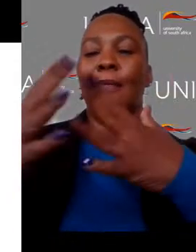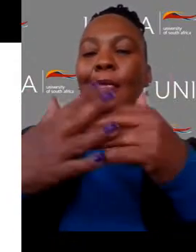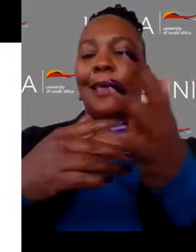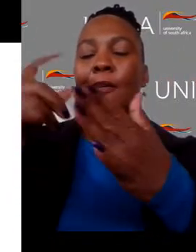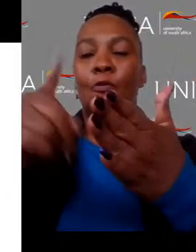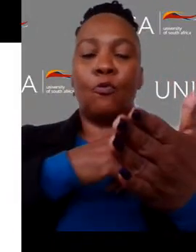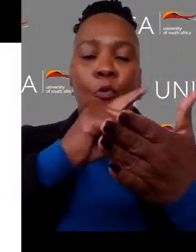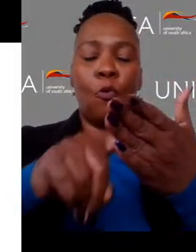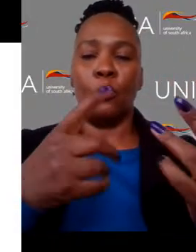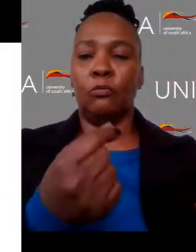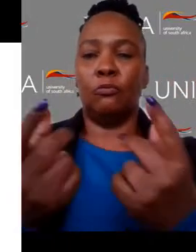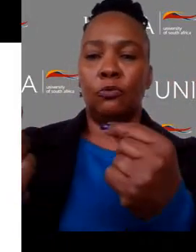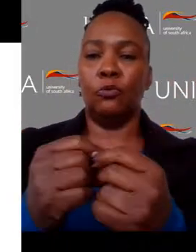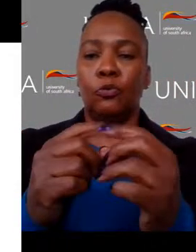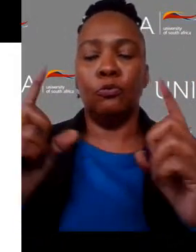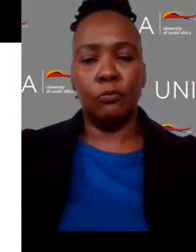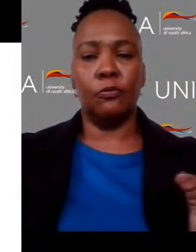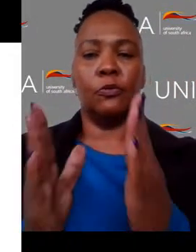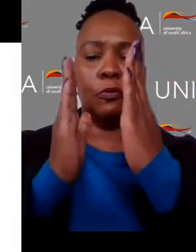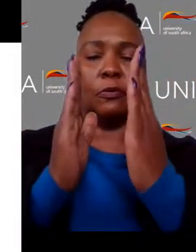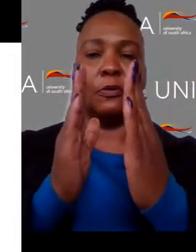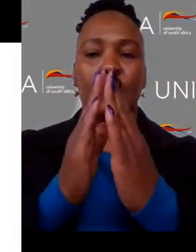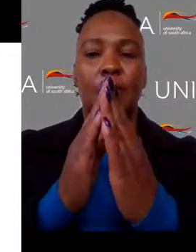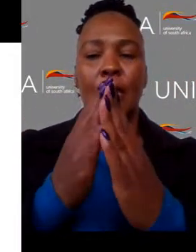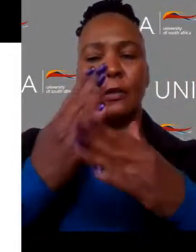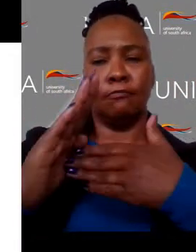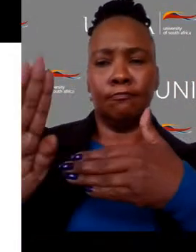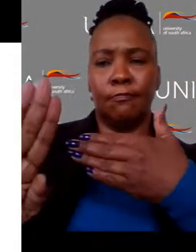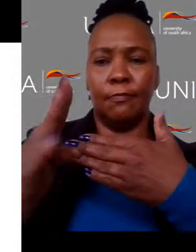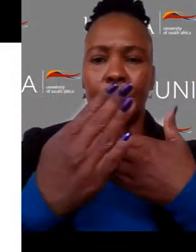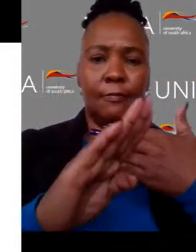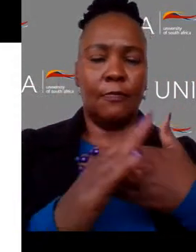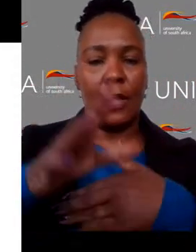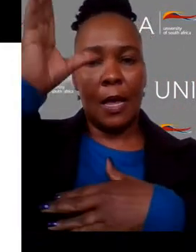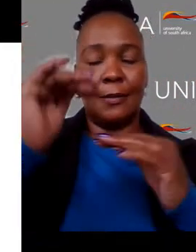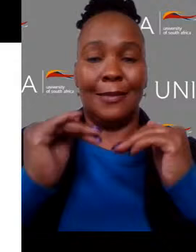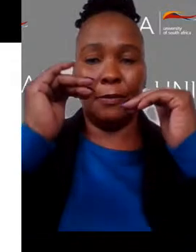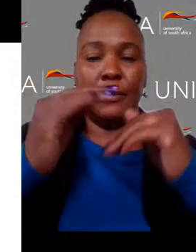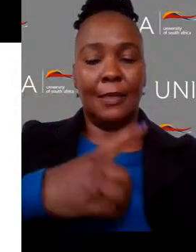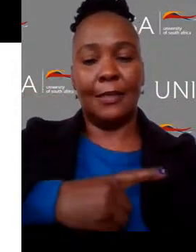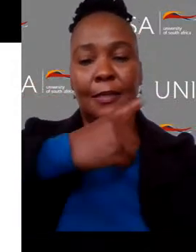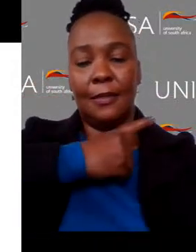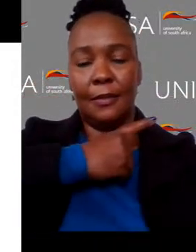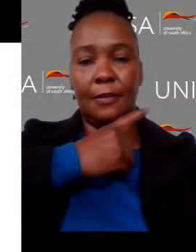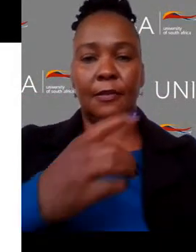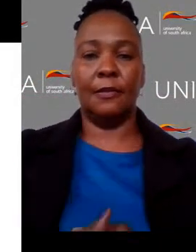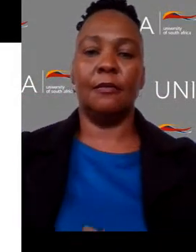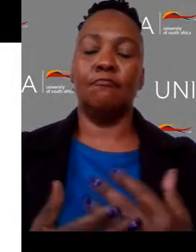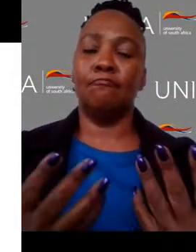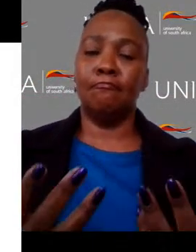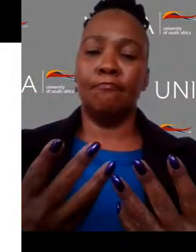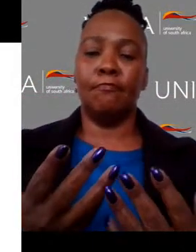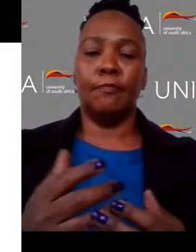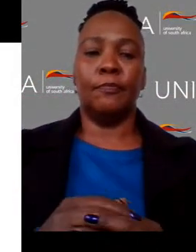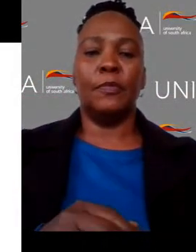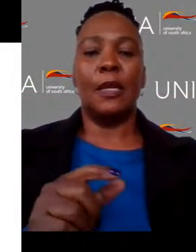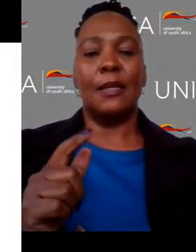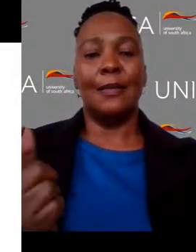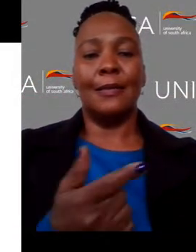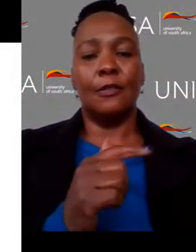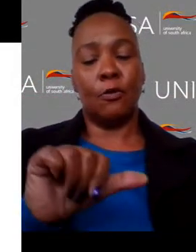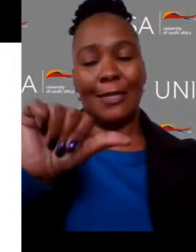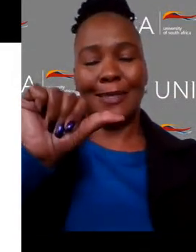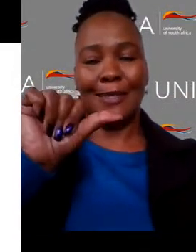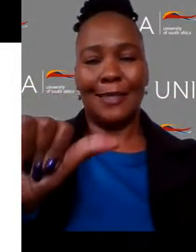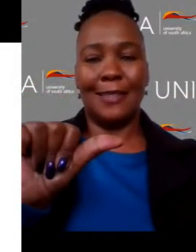you encounter and defend academic integrity. So there we have it. These are our